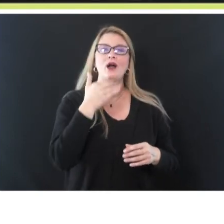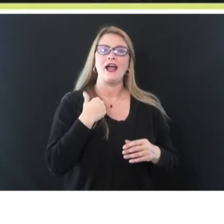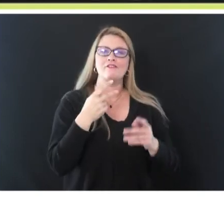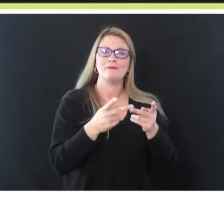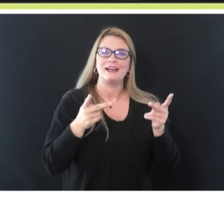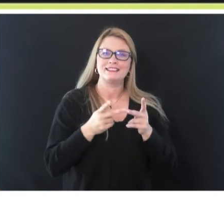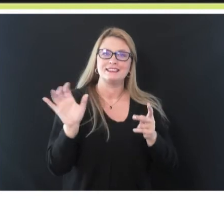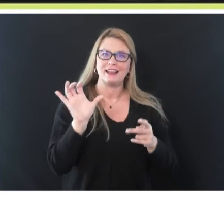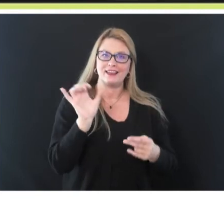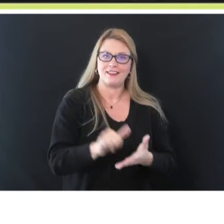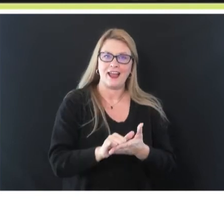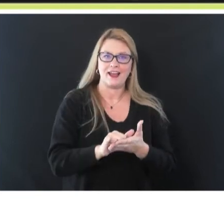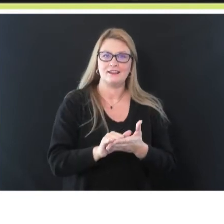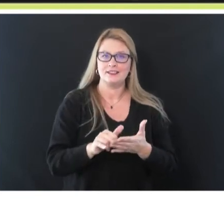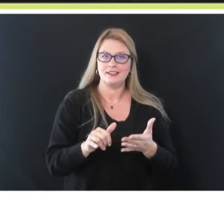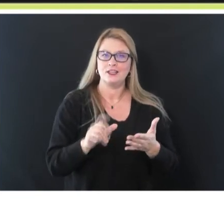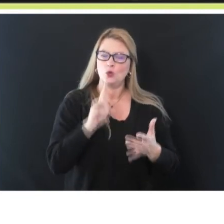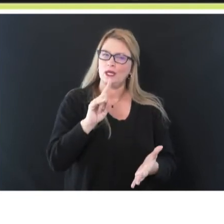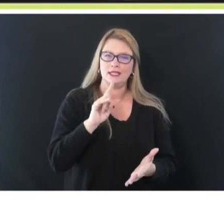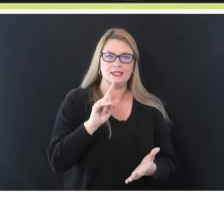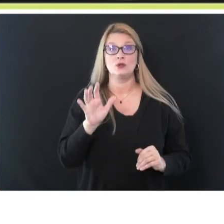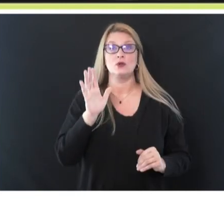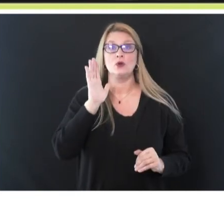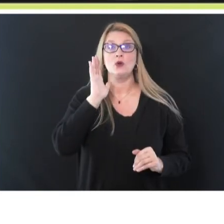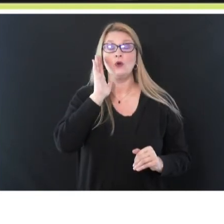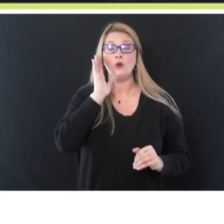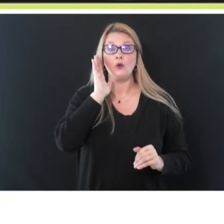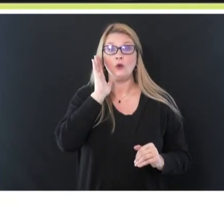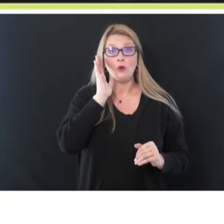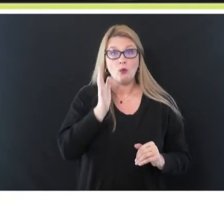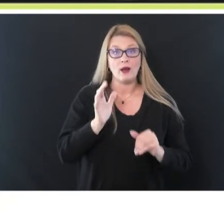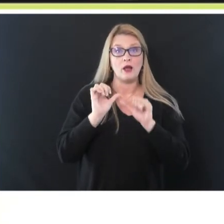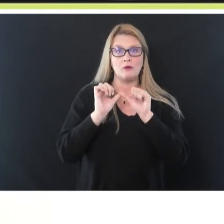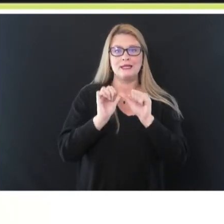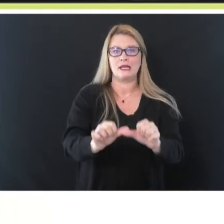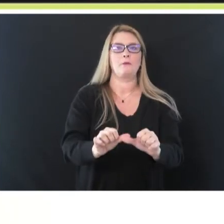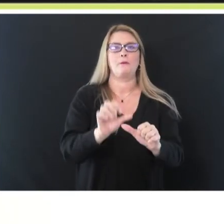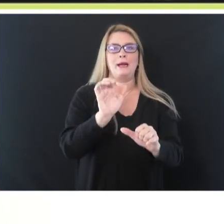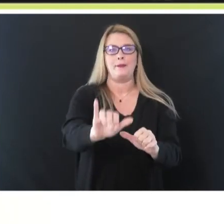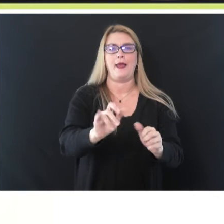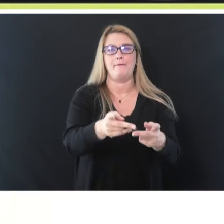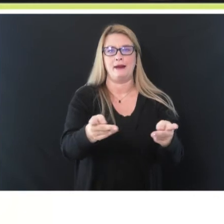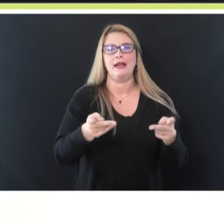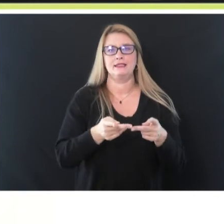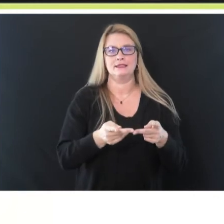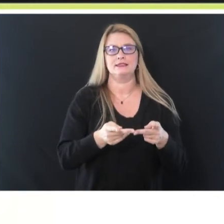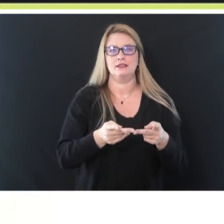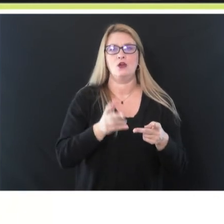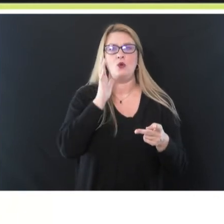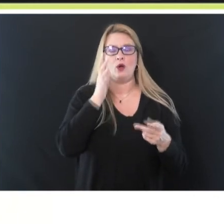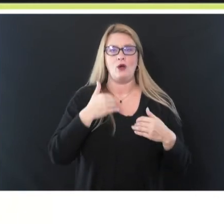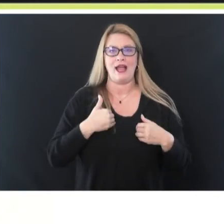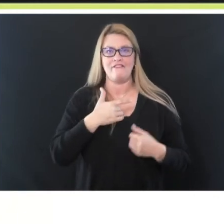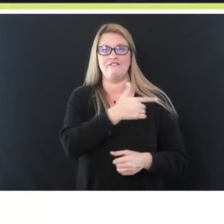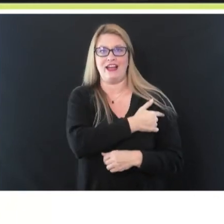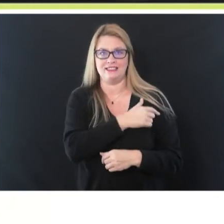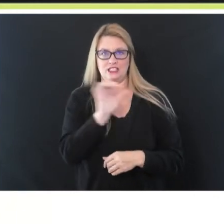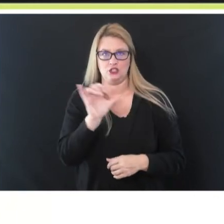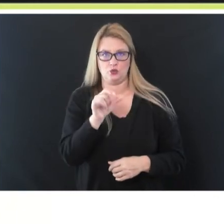that are really in the middle of community permanent places that we will conduct the